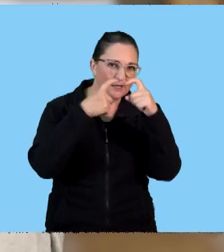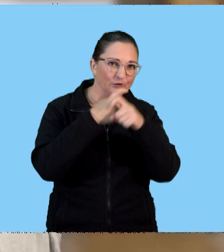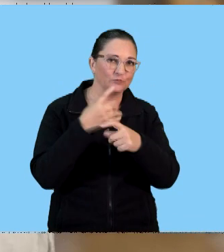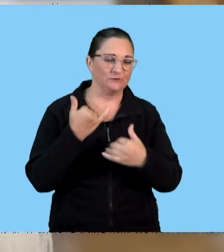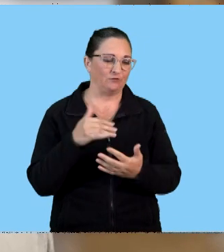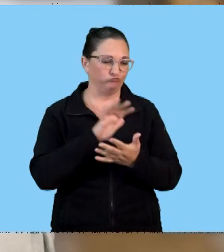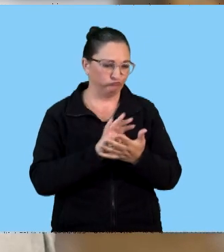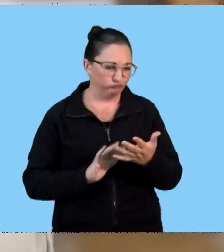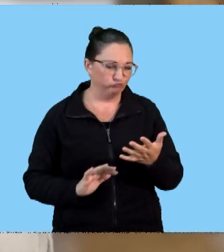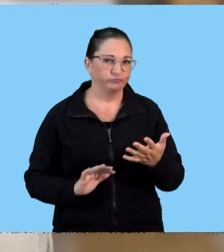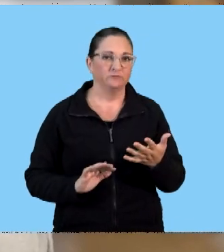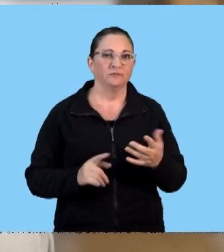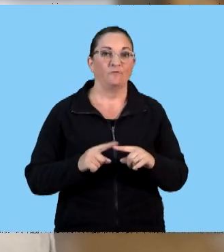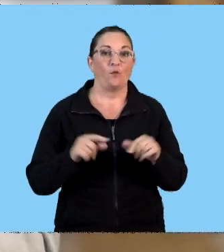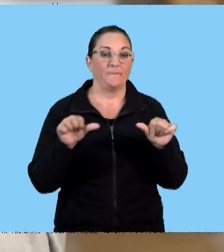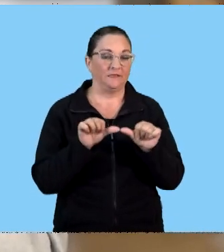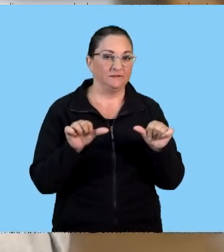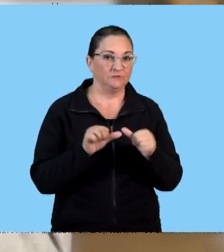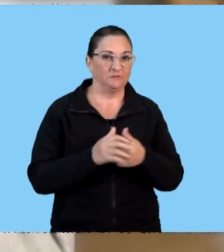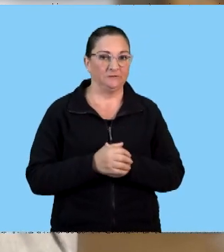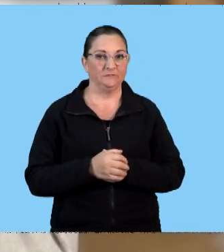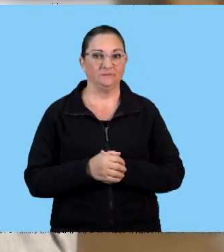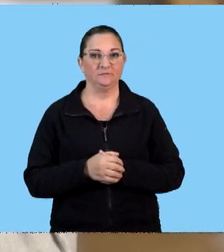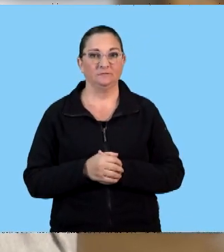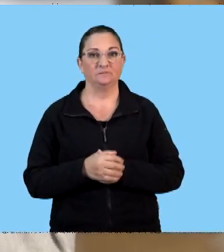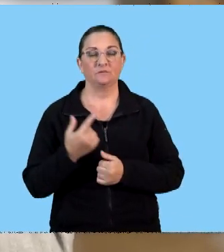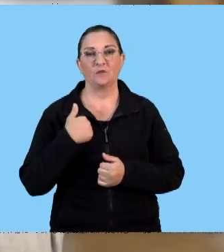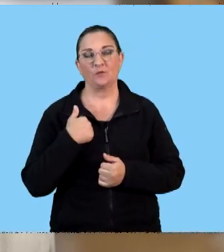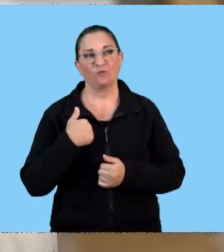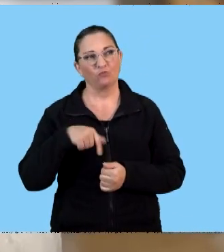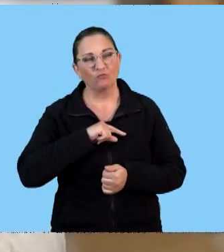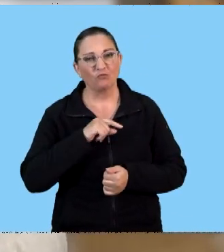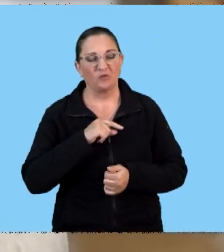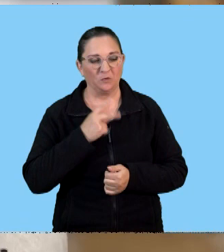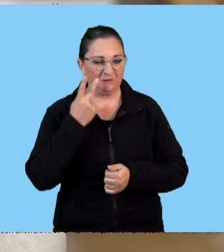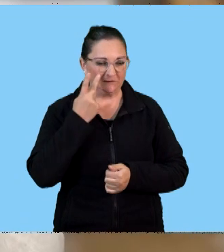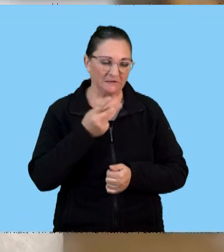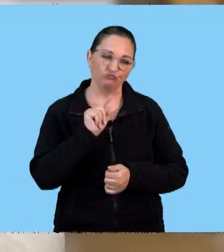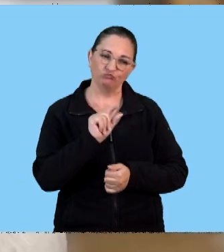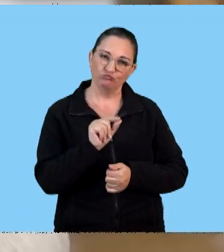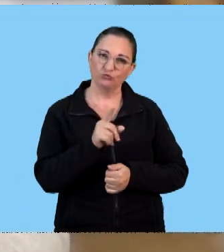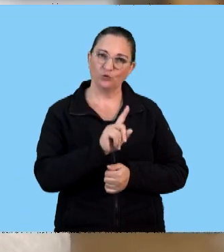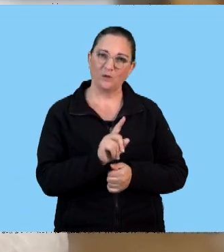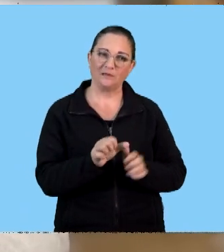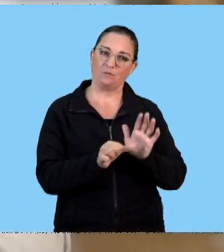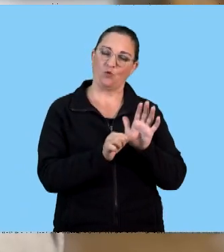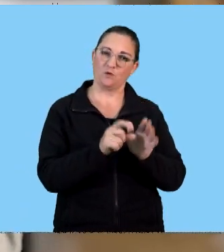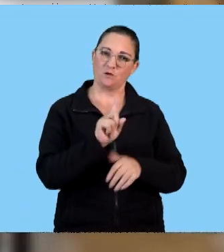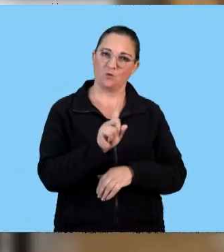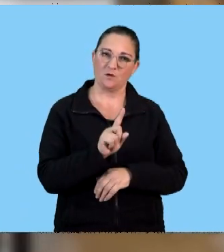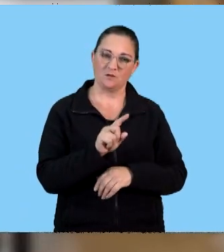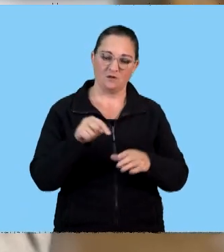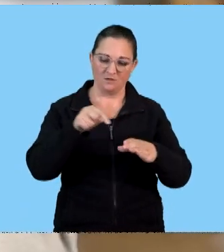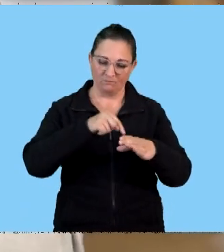scenarios involving the topic of measurement. Okay, so what we found interesting or important is